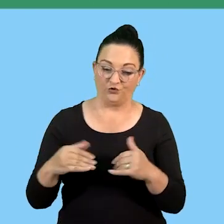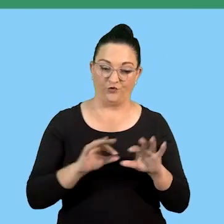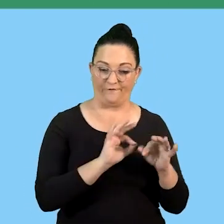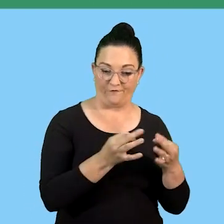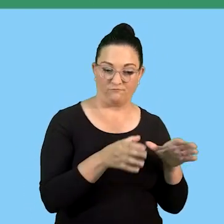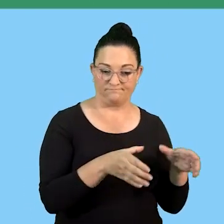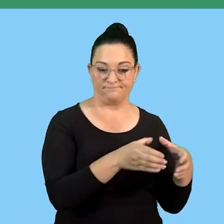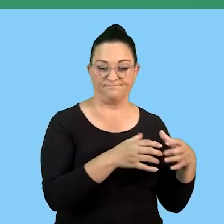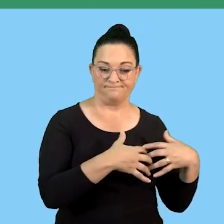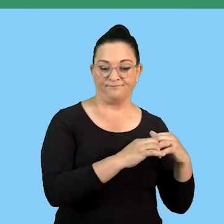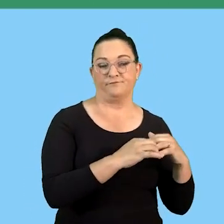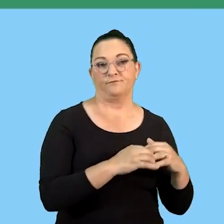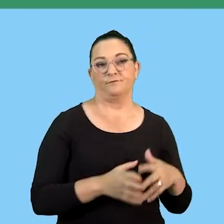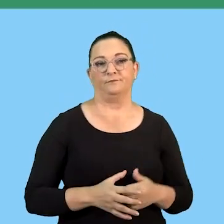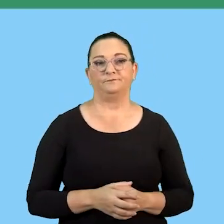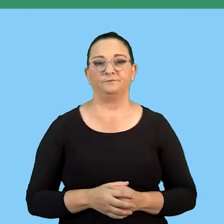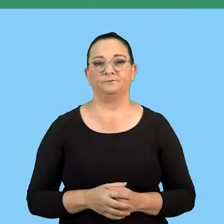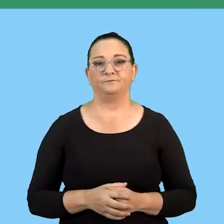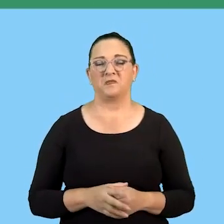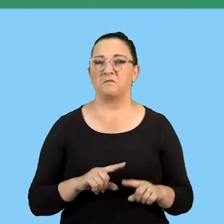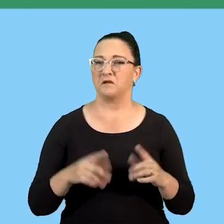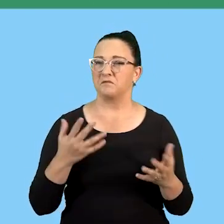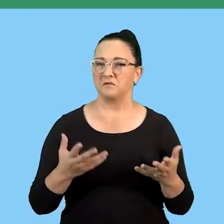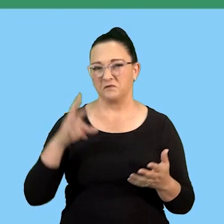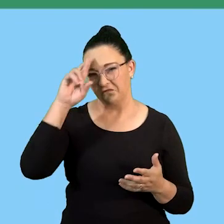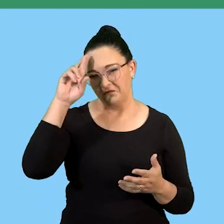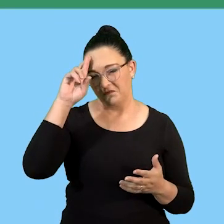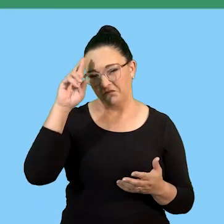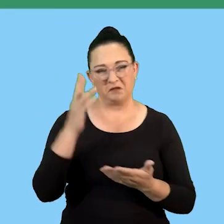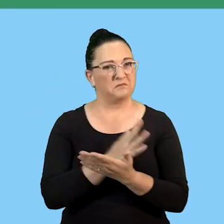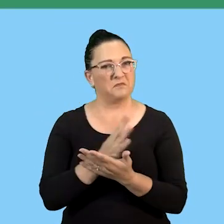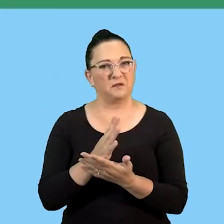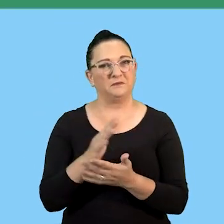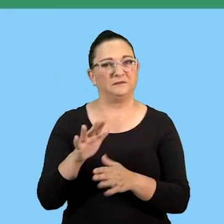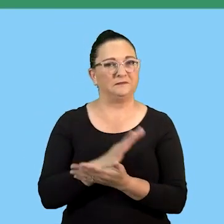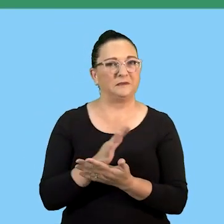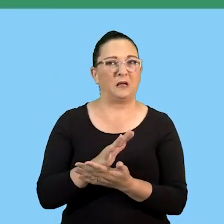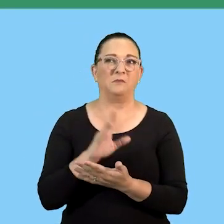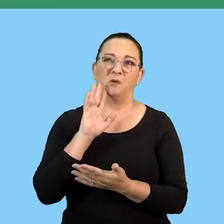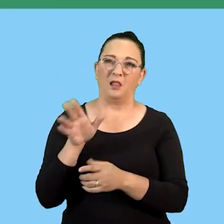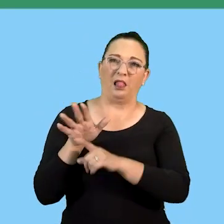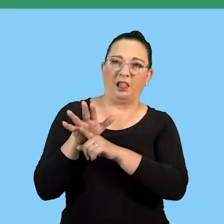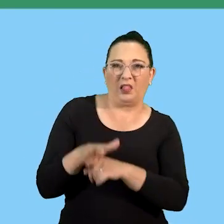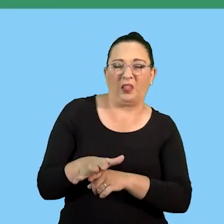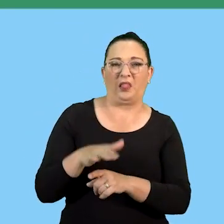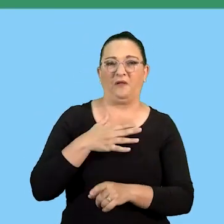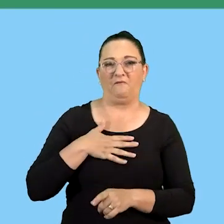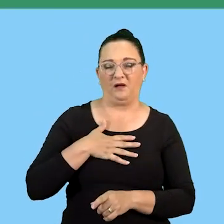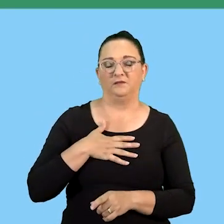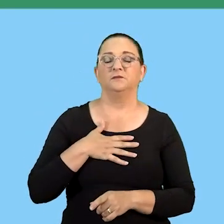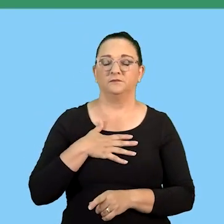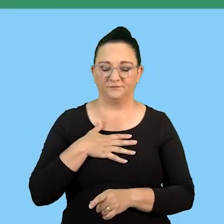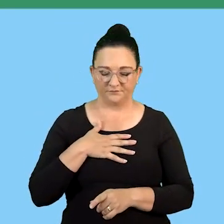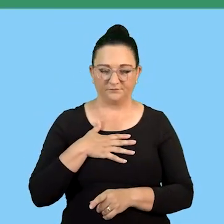find employees who are oppressing maybe or overworking the employees.